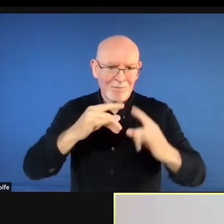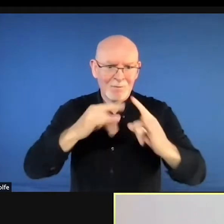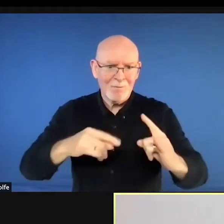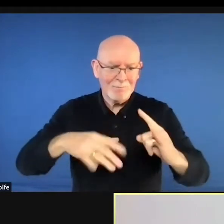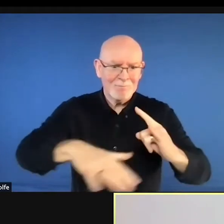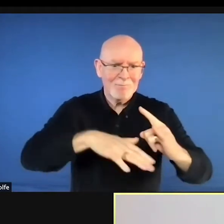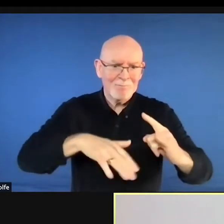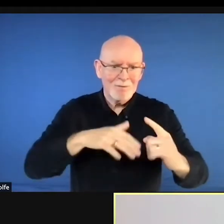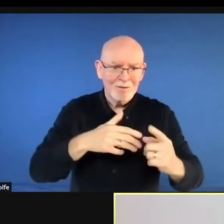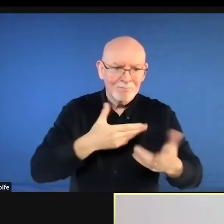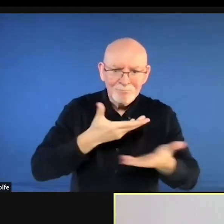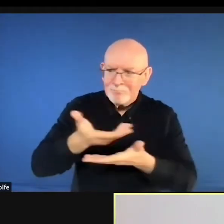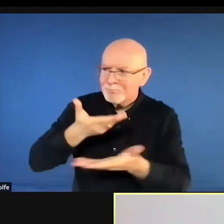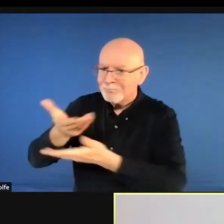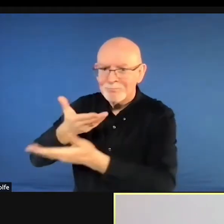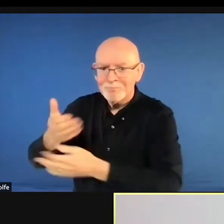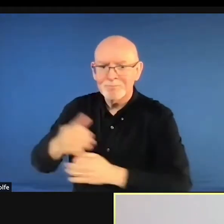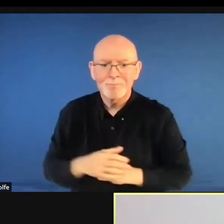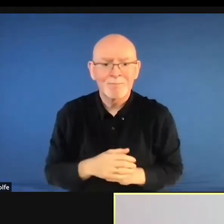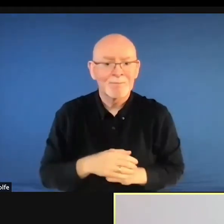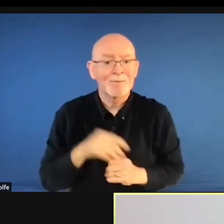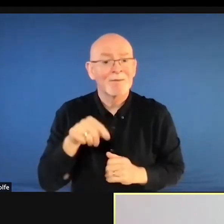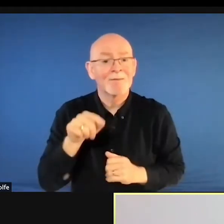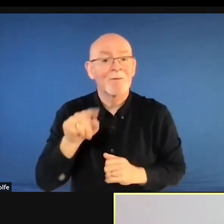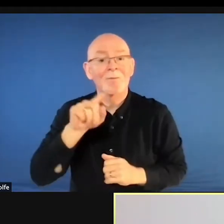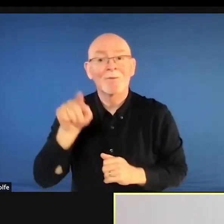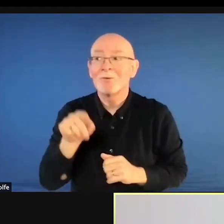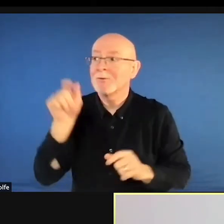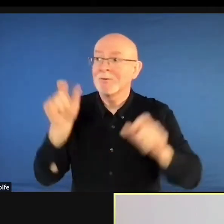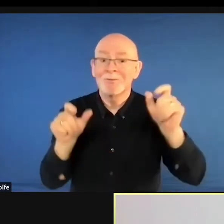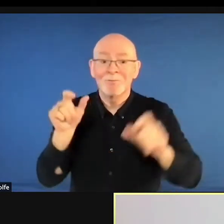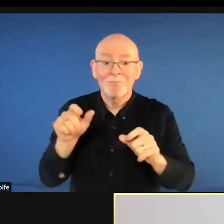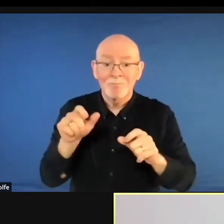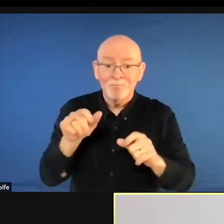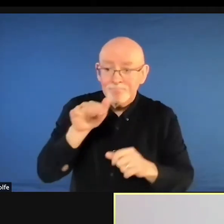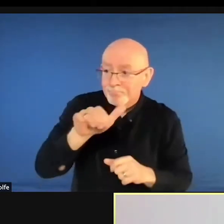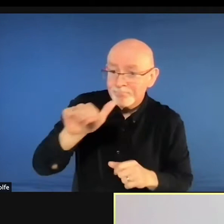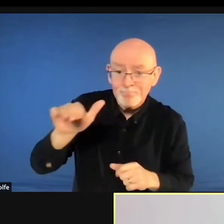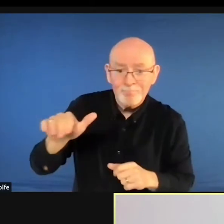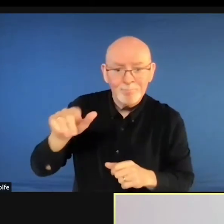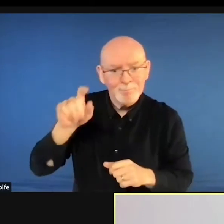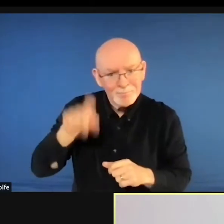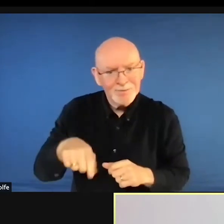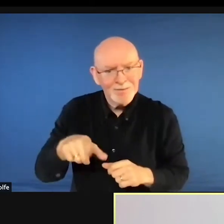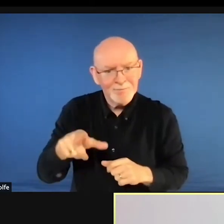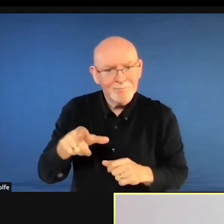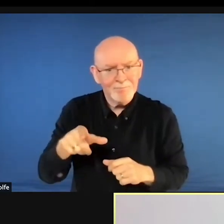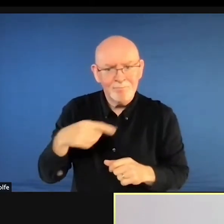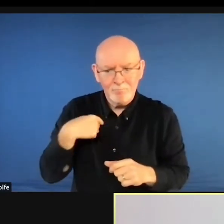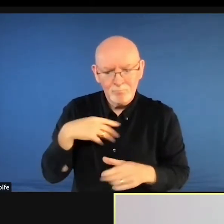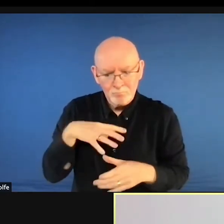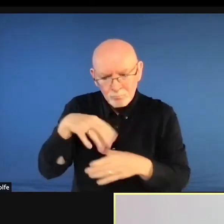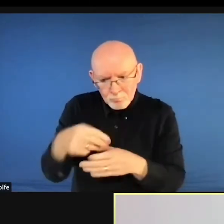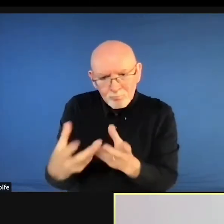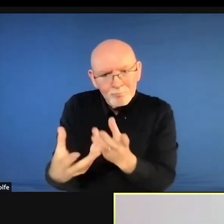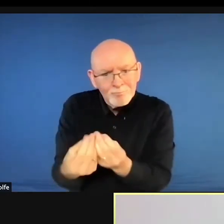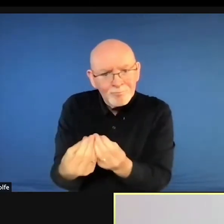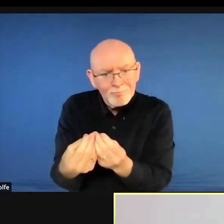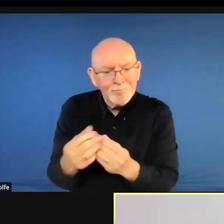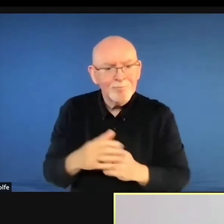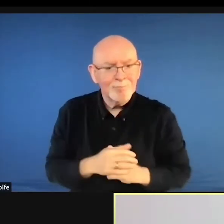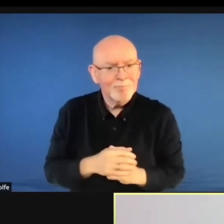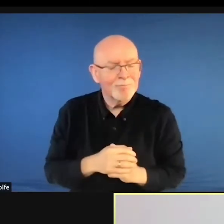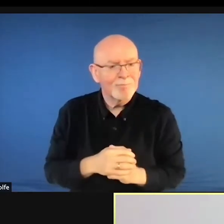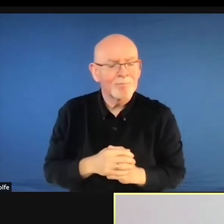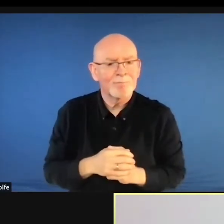part of involvement. So which means generally what Idil and Jeff said are actually true